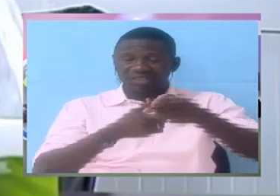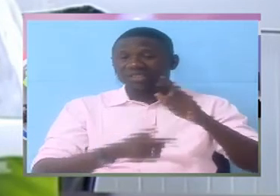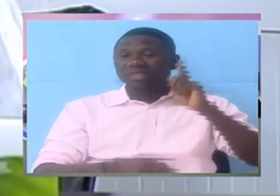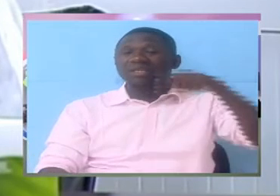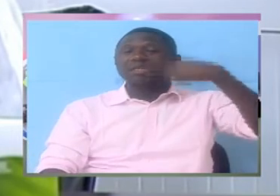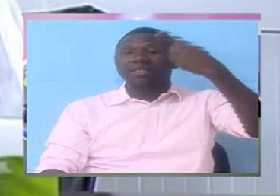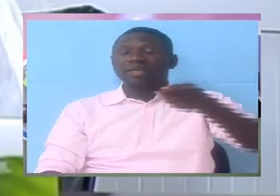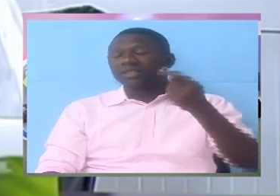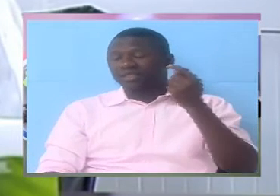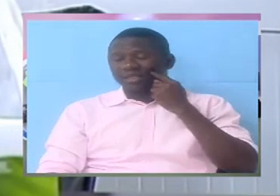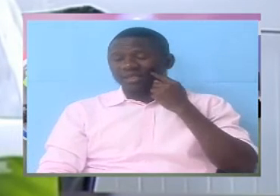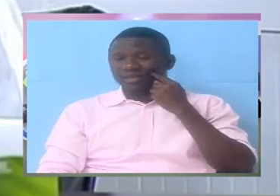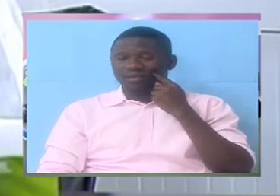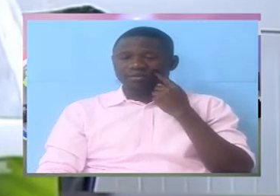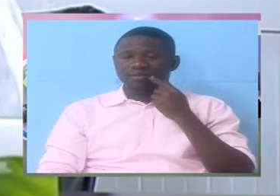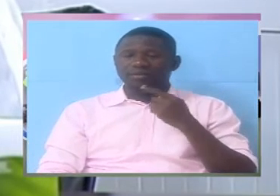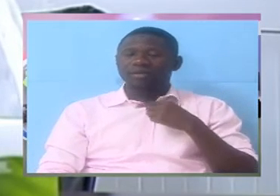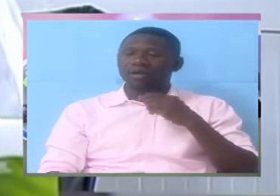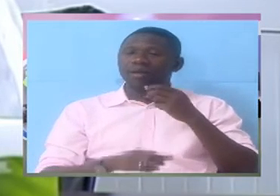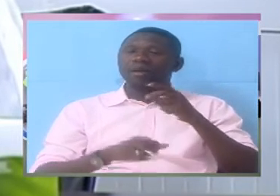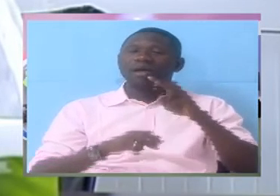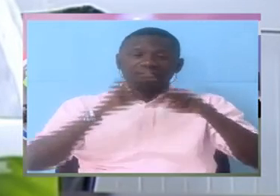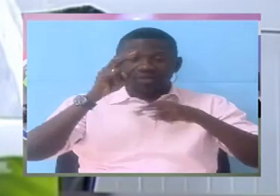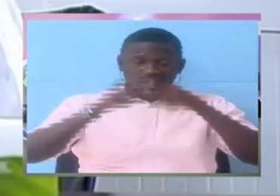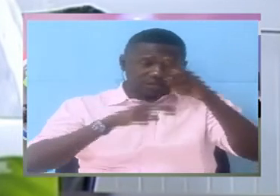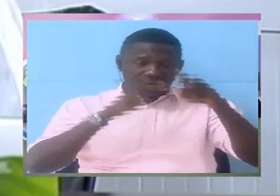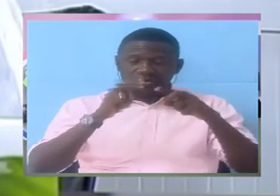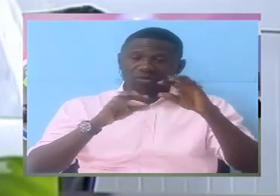olundi. Panel of investigators.